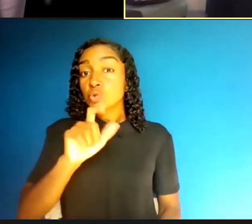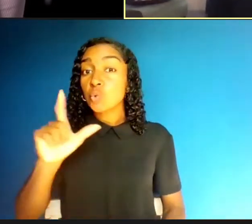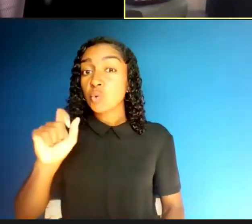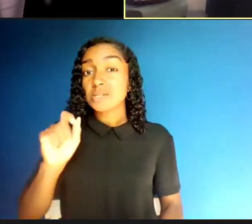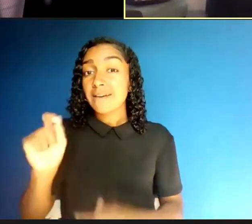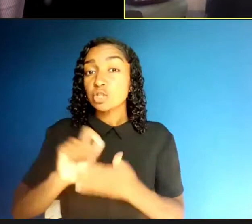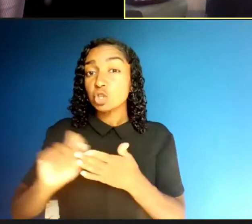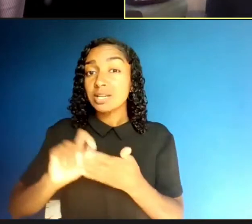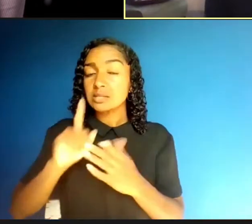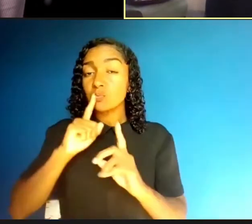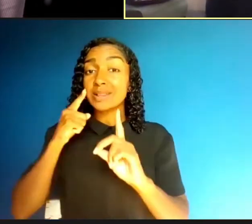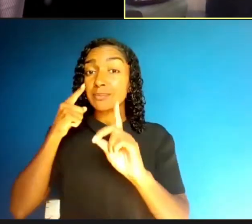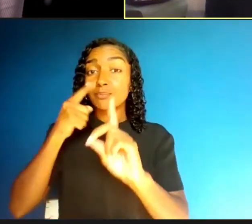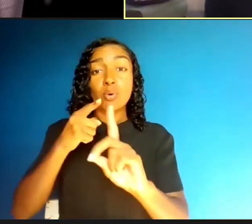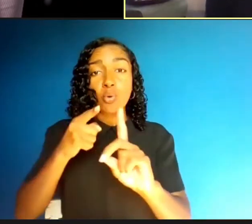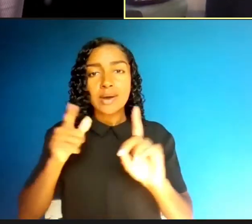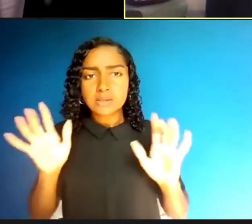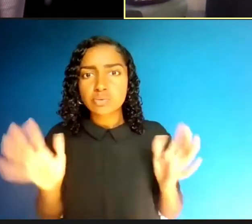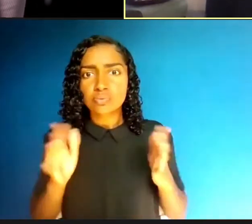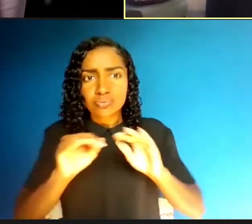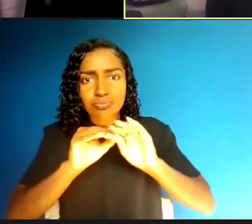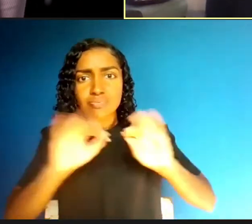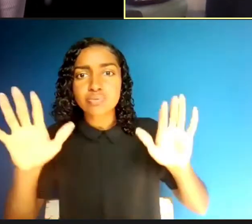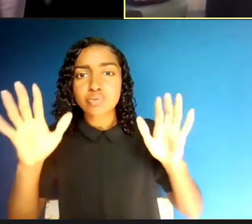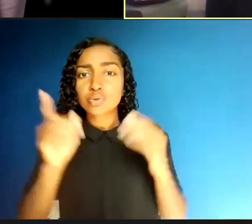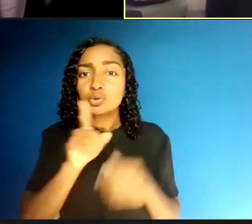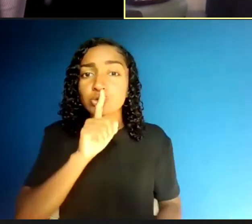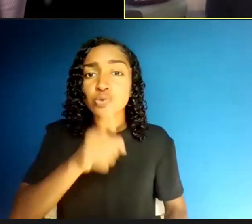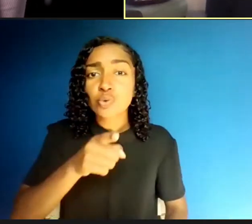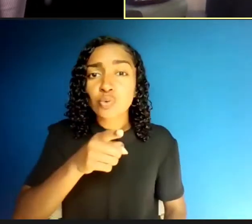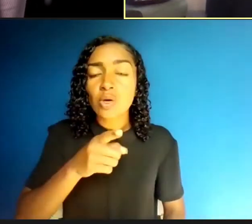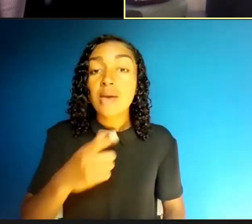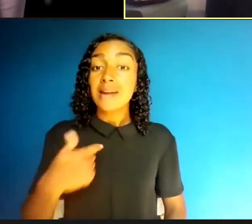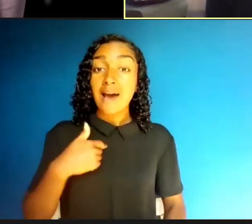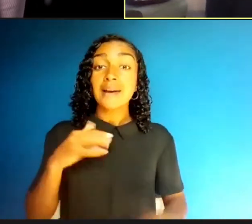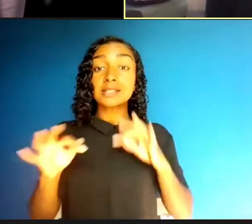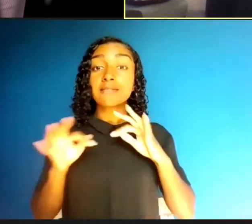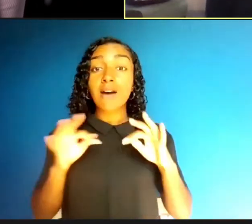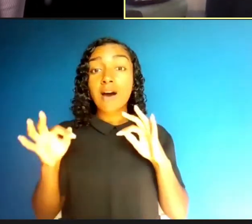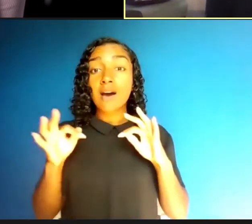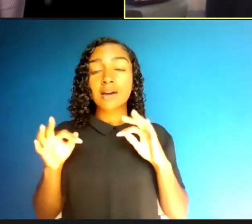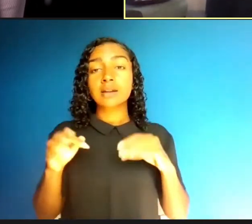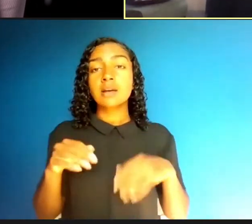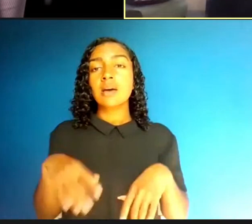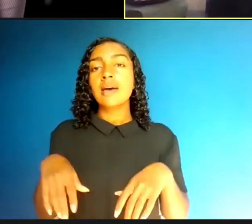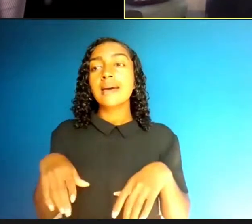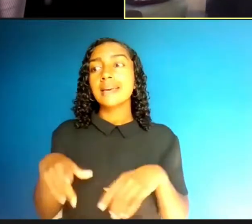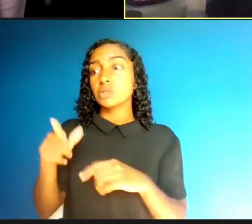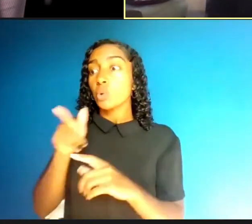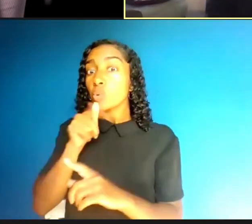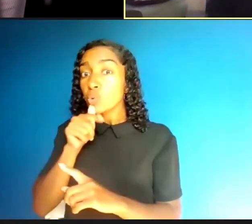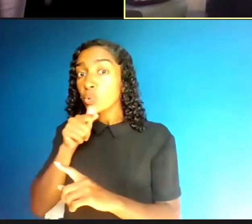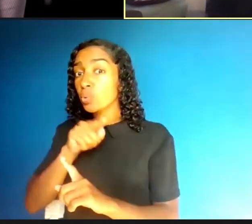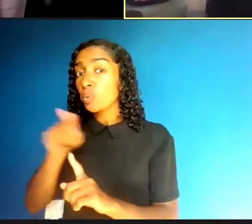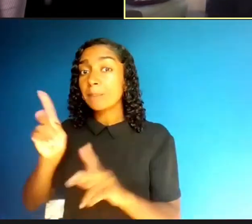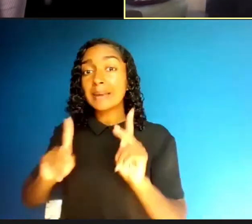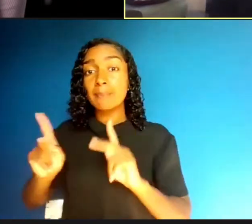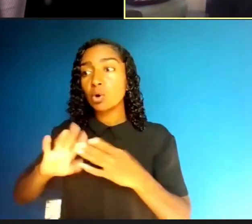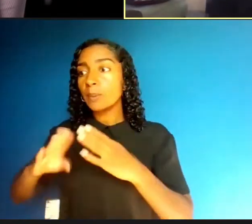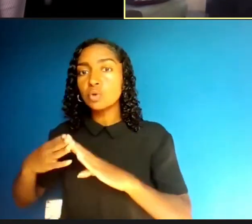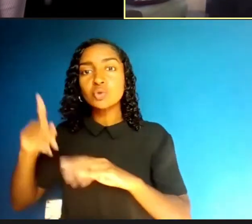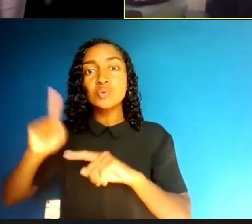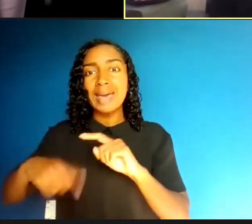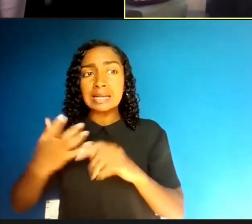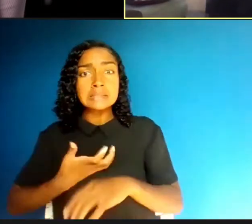the truth out. And then I define it as getting out the voices of those who can't get their voices out themselves. So that